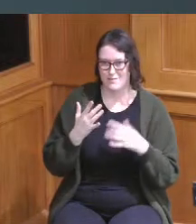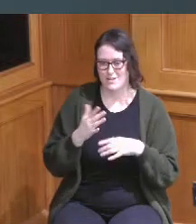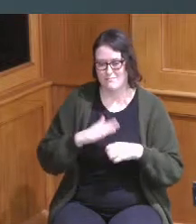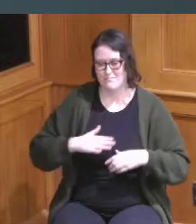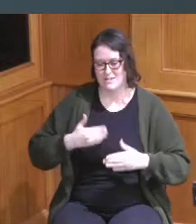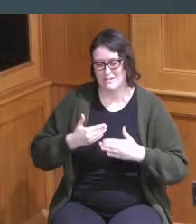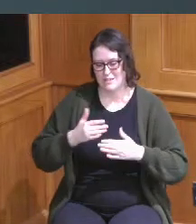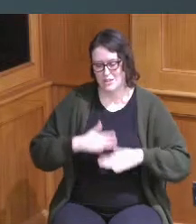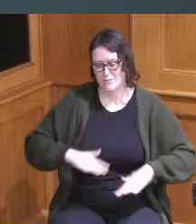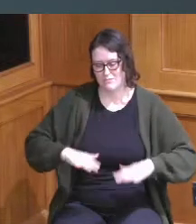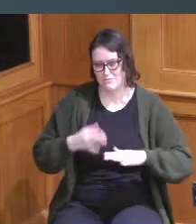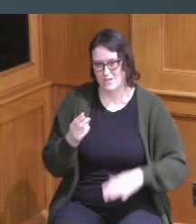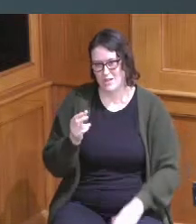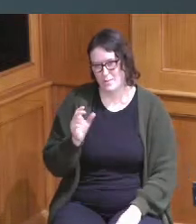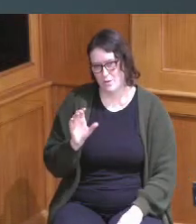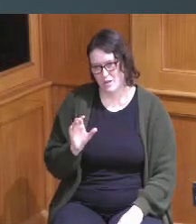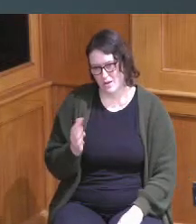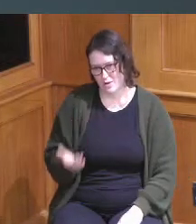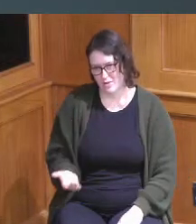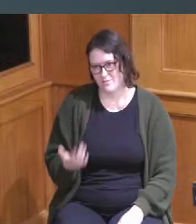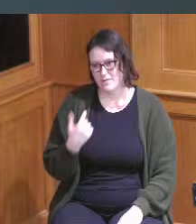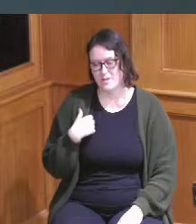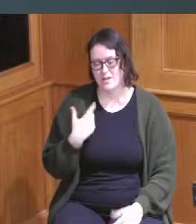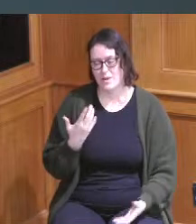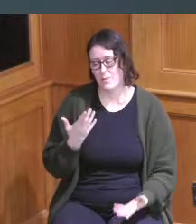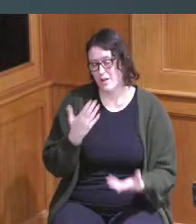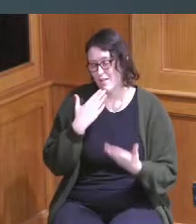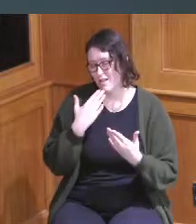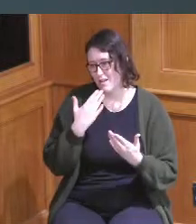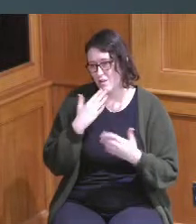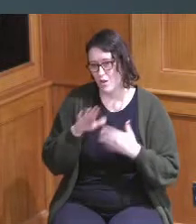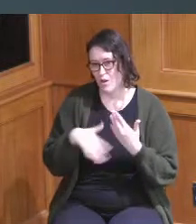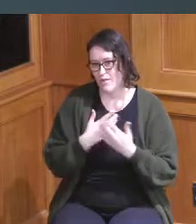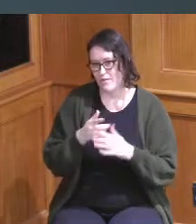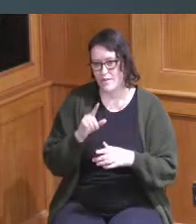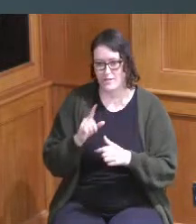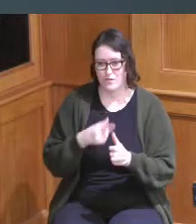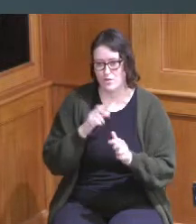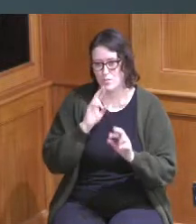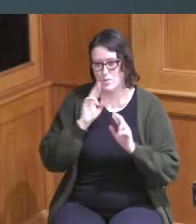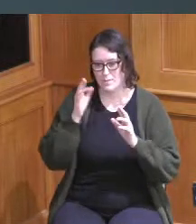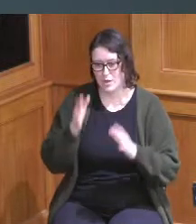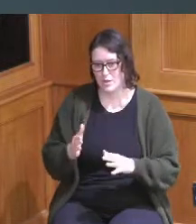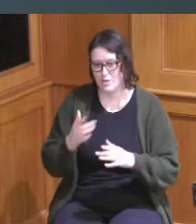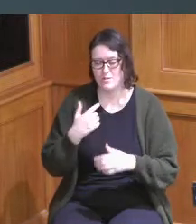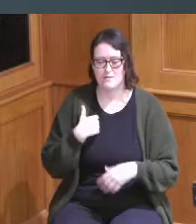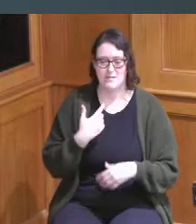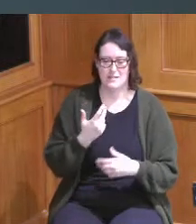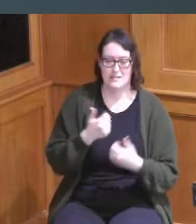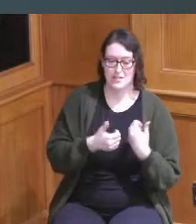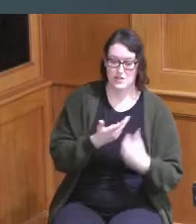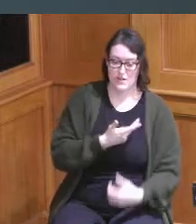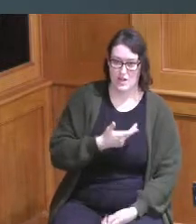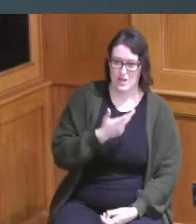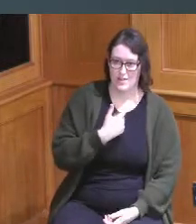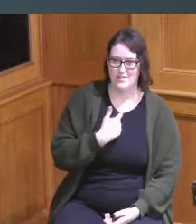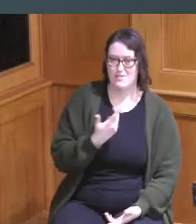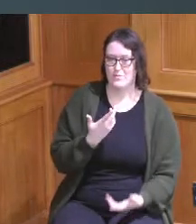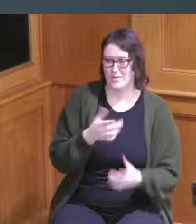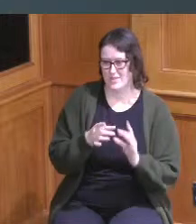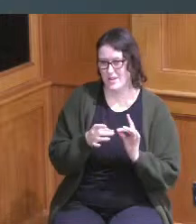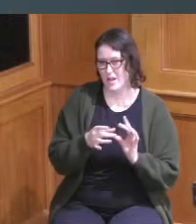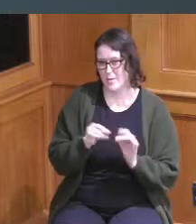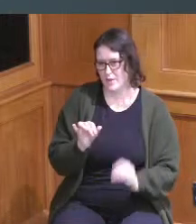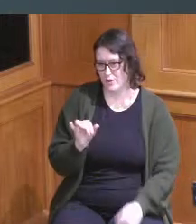backyard at Hamilton County. And want to thank all the first responders. I know each of us commissioners will have something to say toward it,